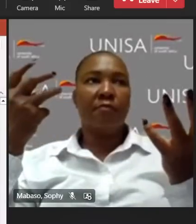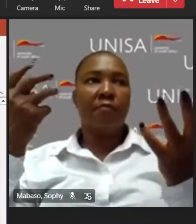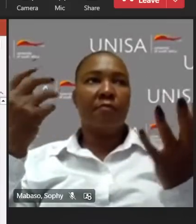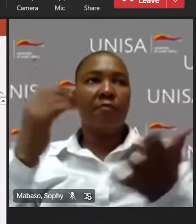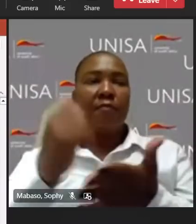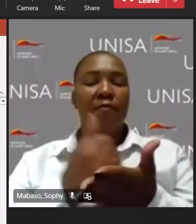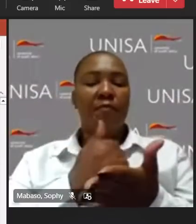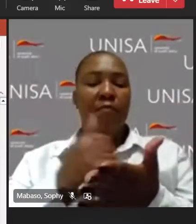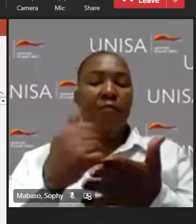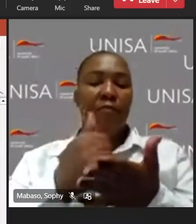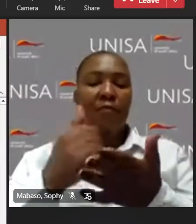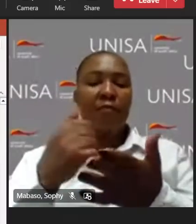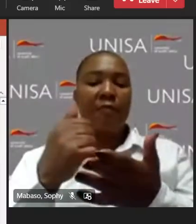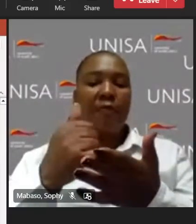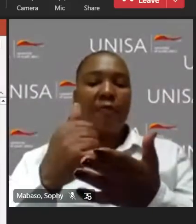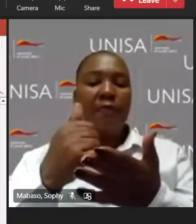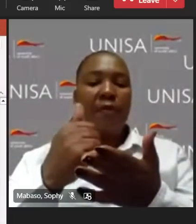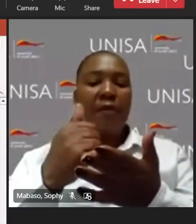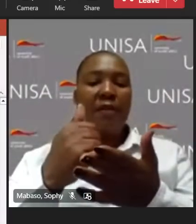registration is activated